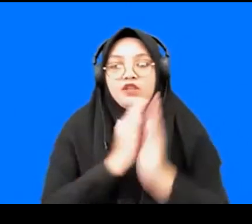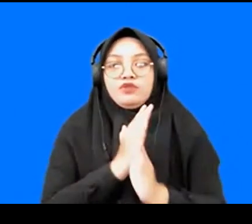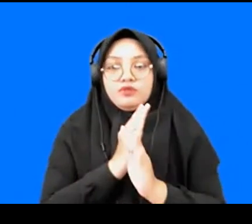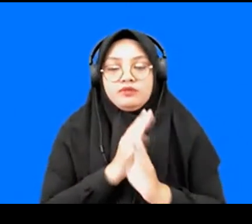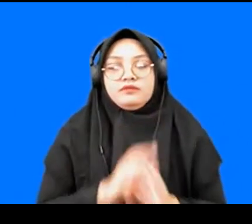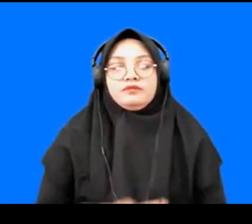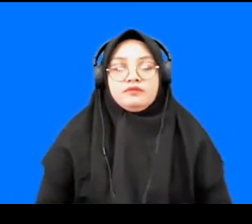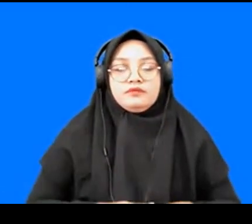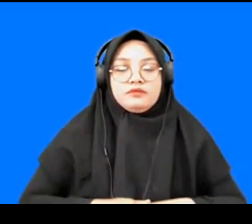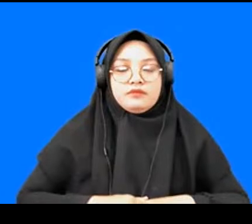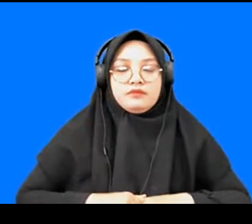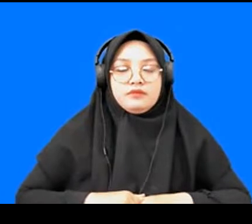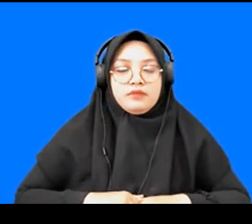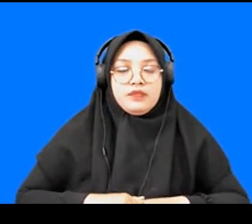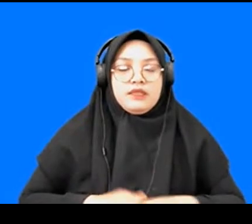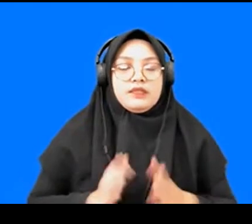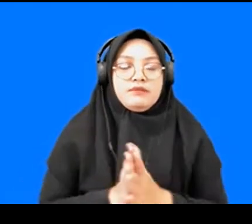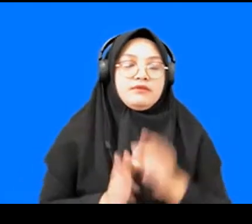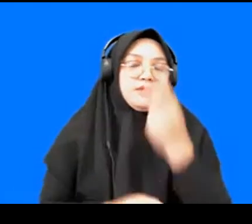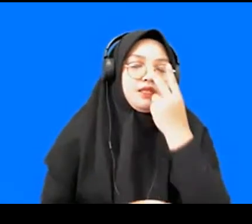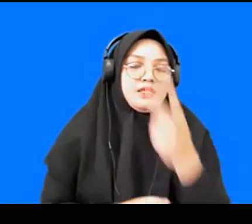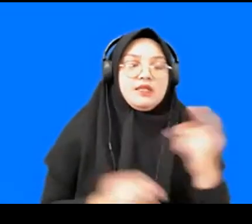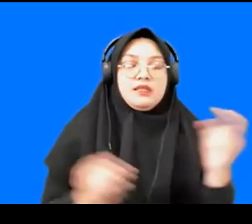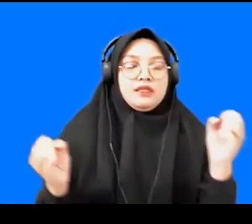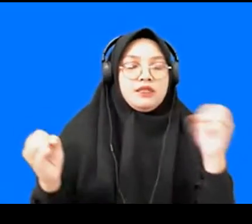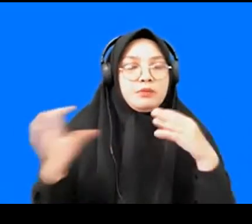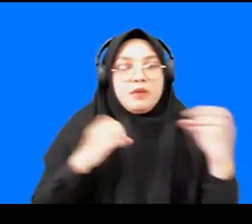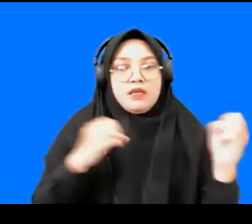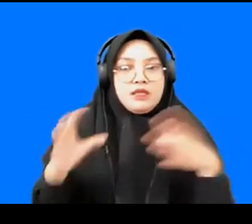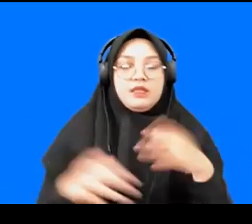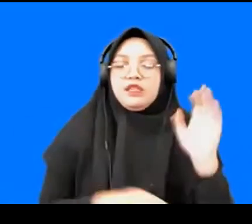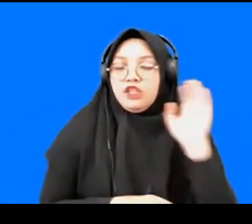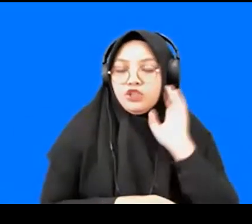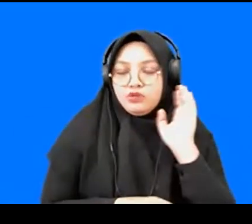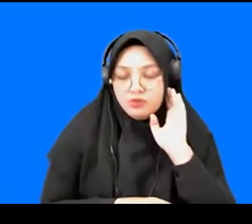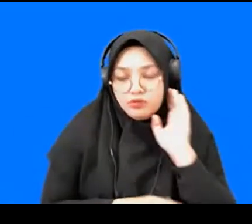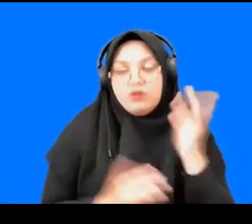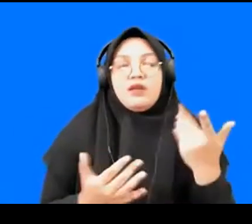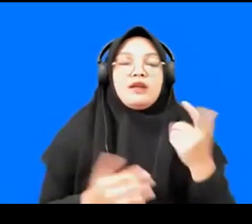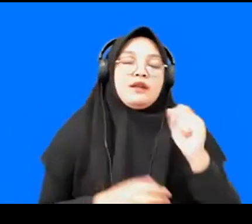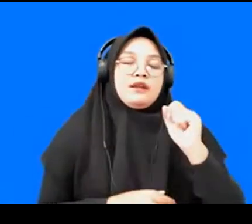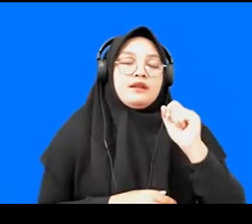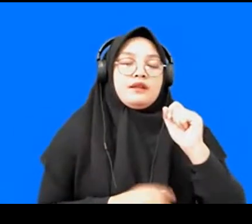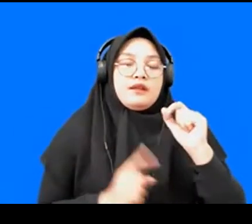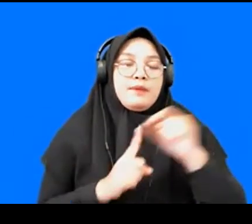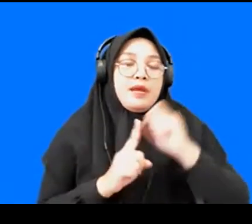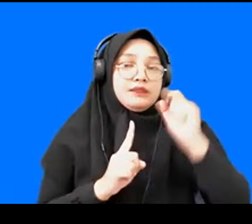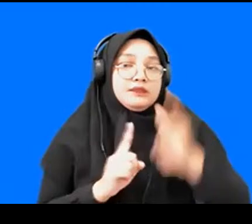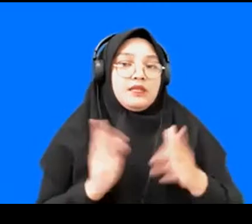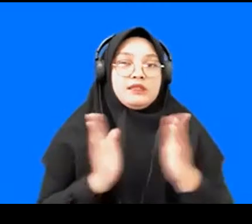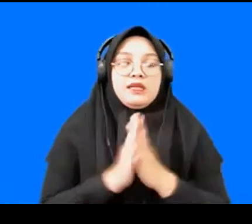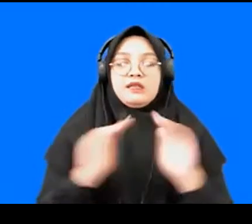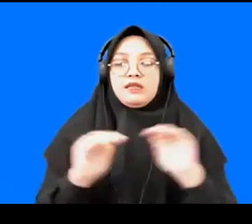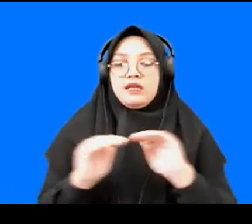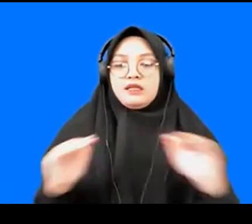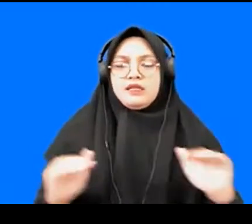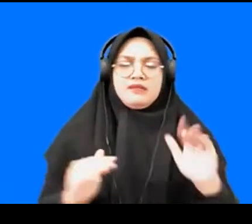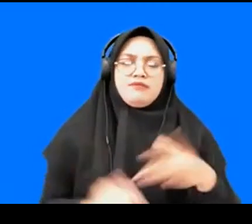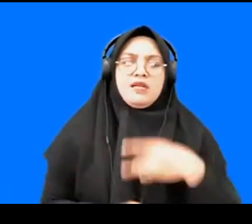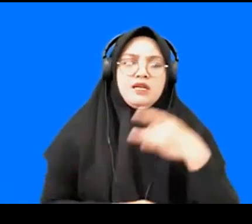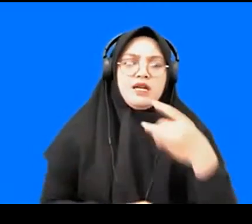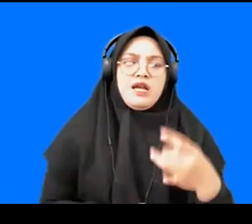tax issues, on fiscal justice for a long time, but it's really excited, really, to hear that, this is really not